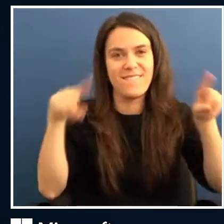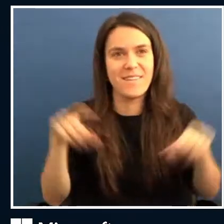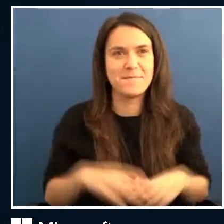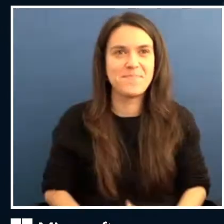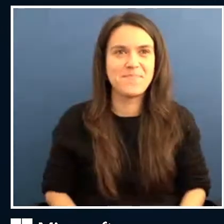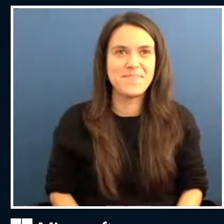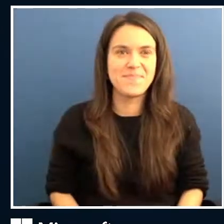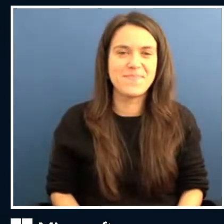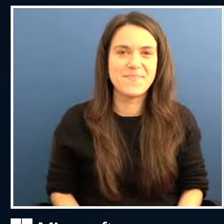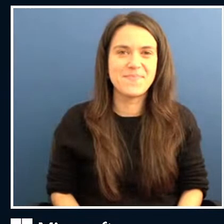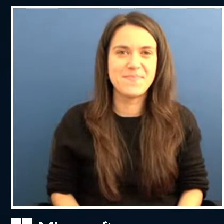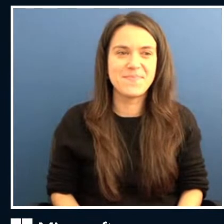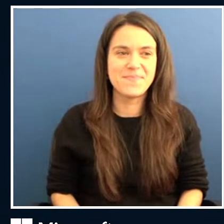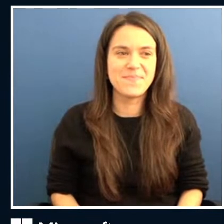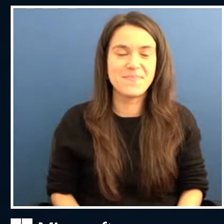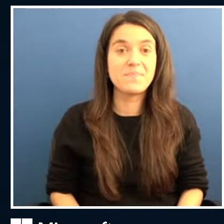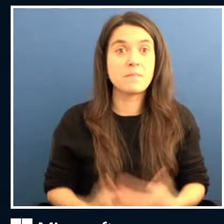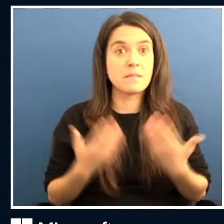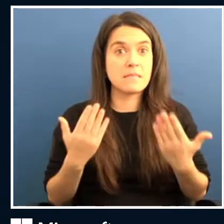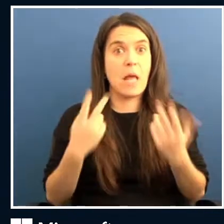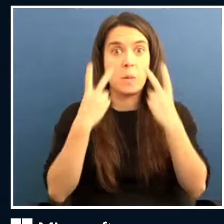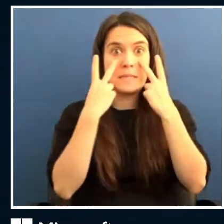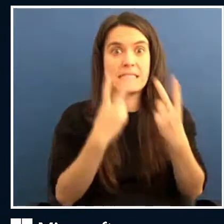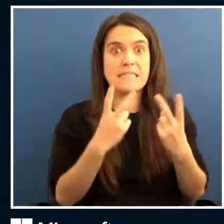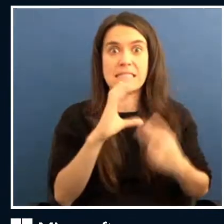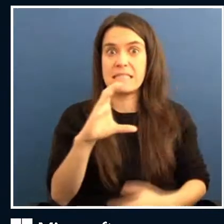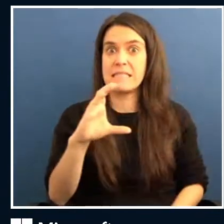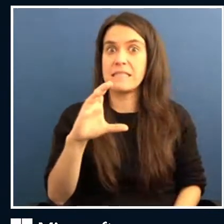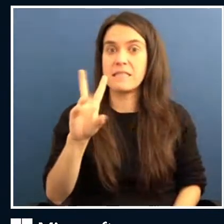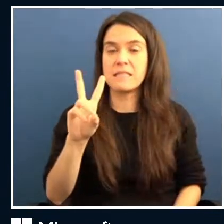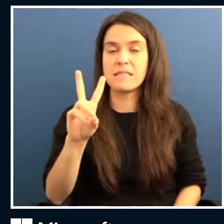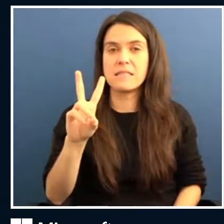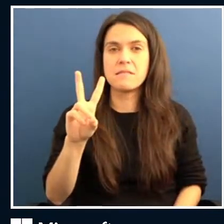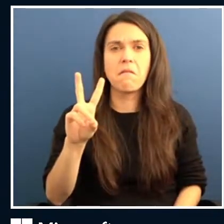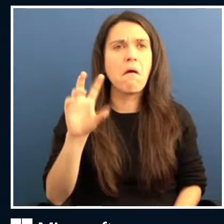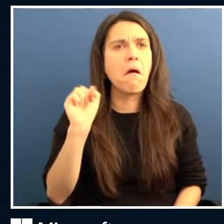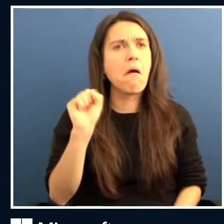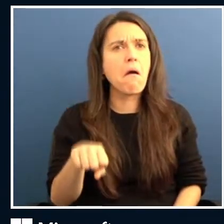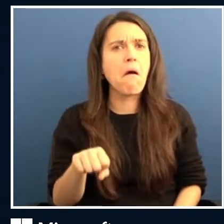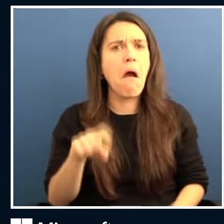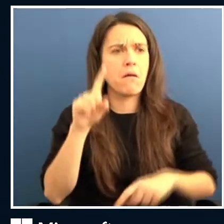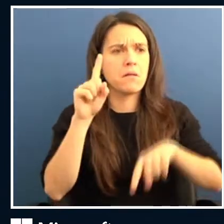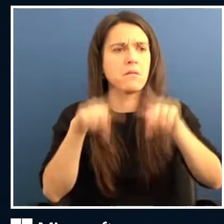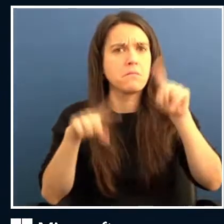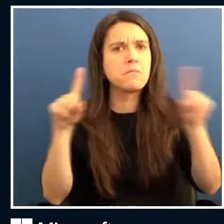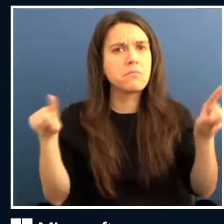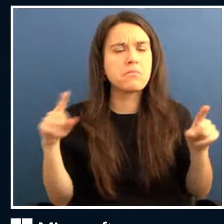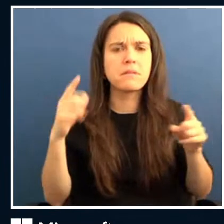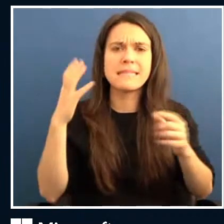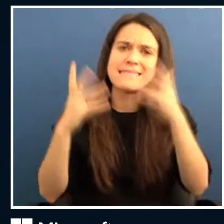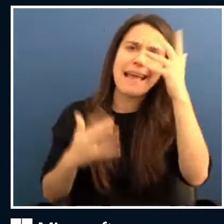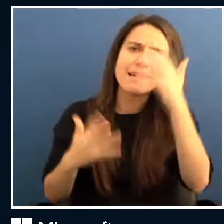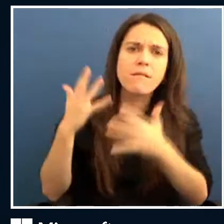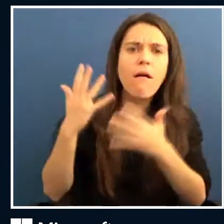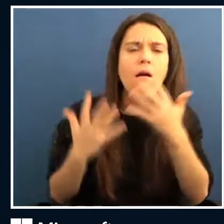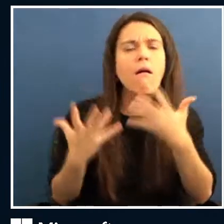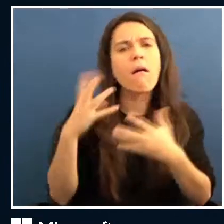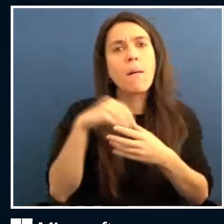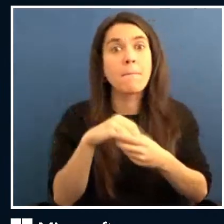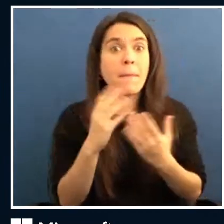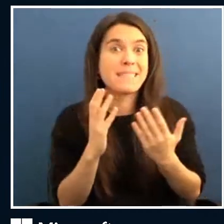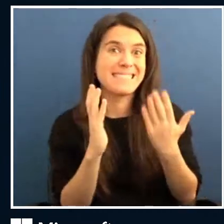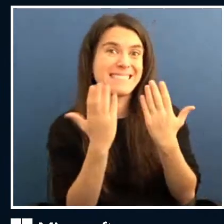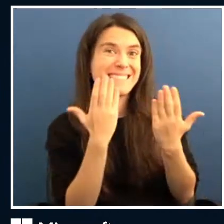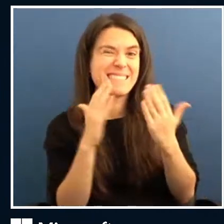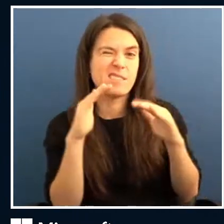seen that custom vision can tell the difference between lots of different types of data that are even very similar to each other,